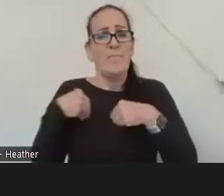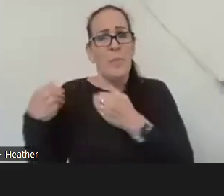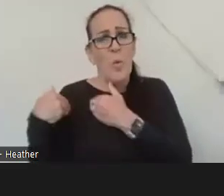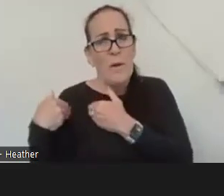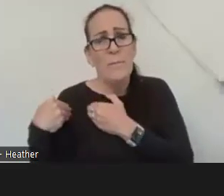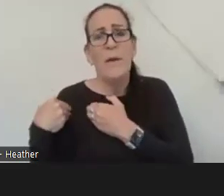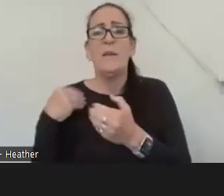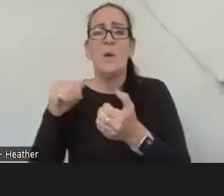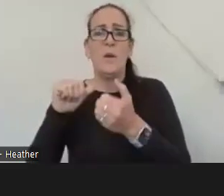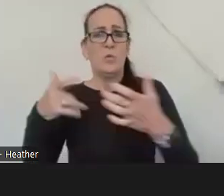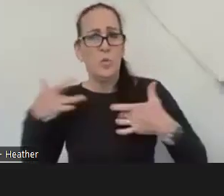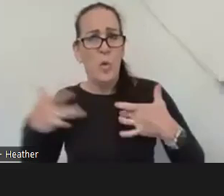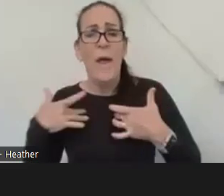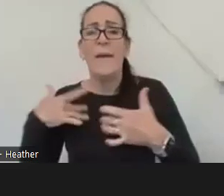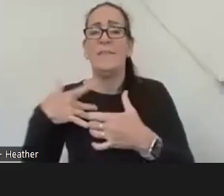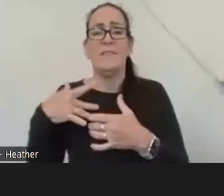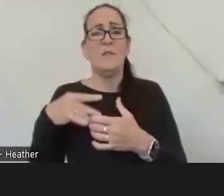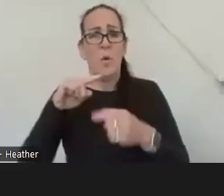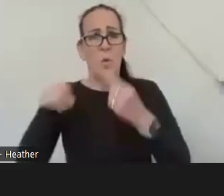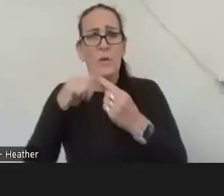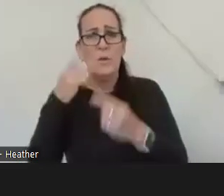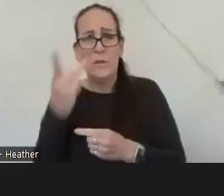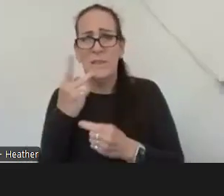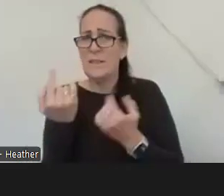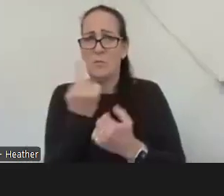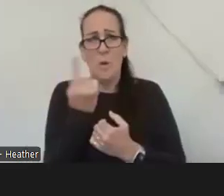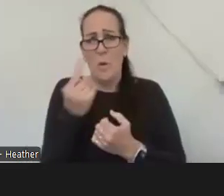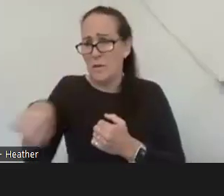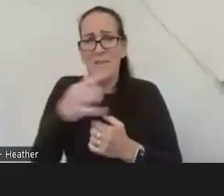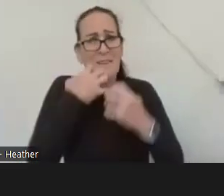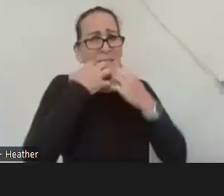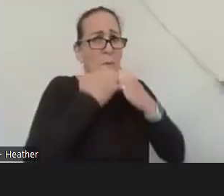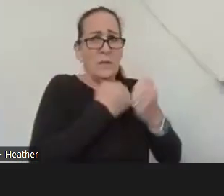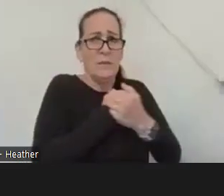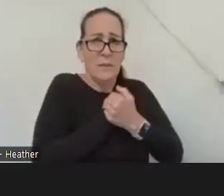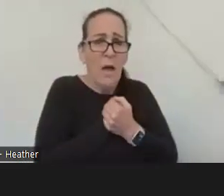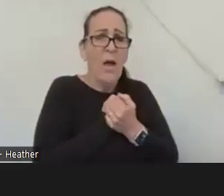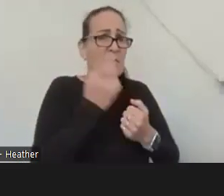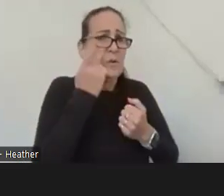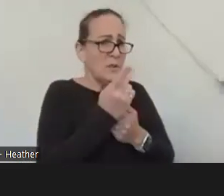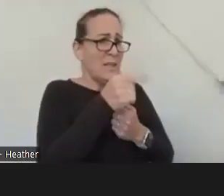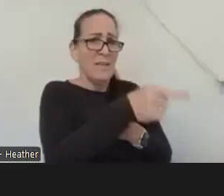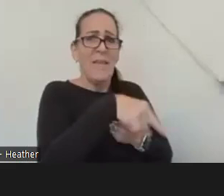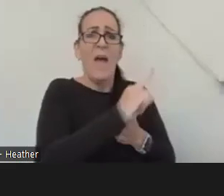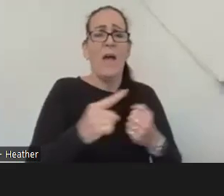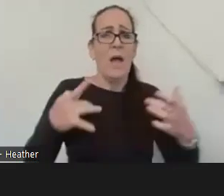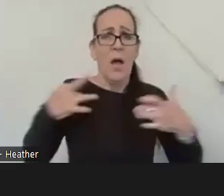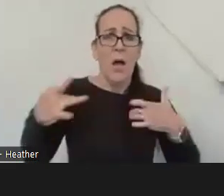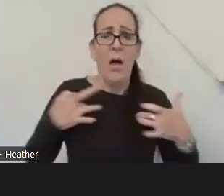comes from seeing someone that you really care about distressed for a reason you cannot quite control or manage or deal with. And that